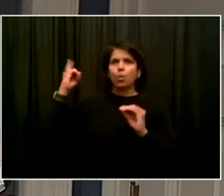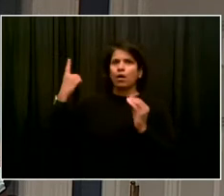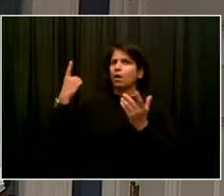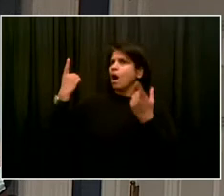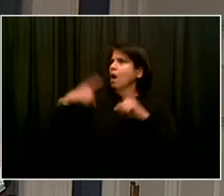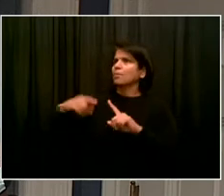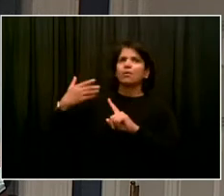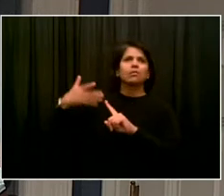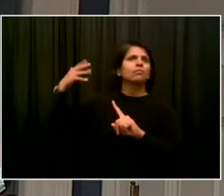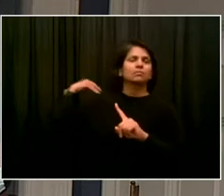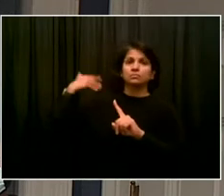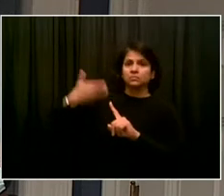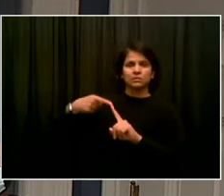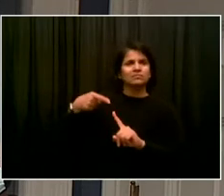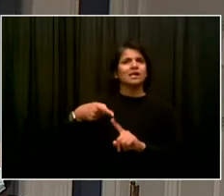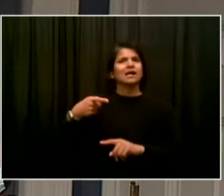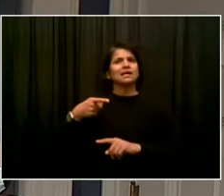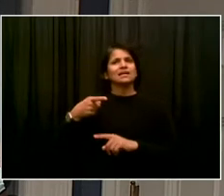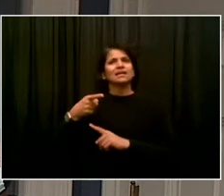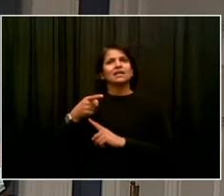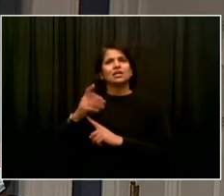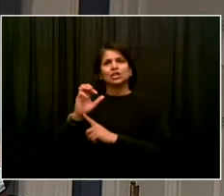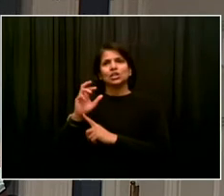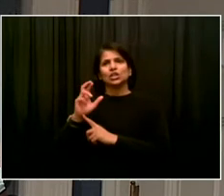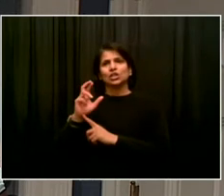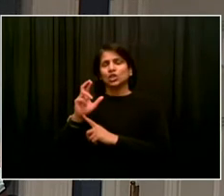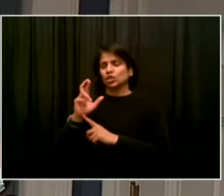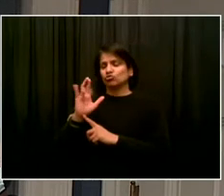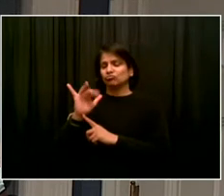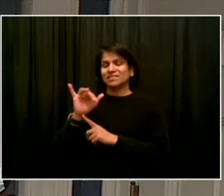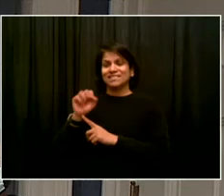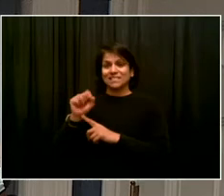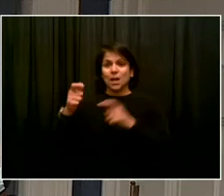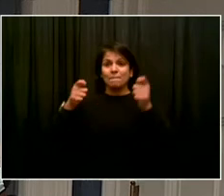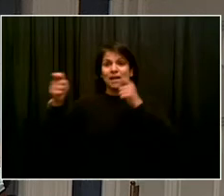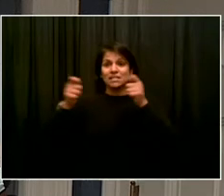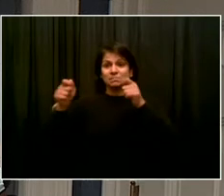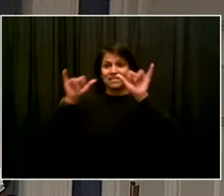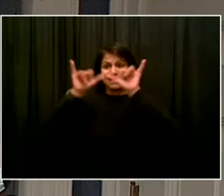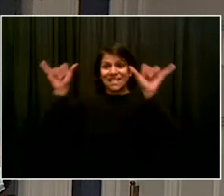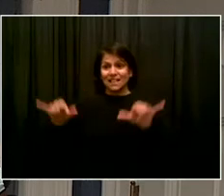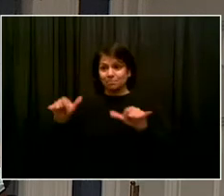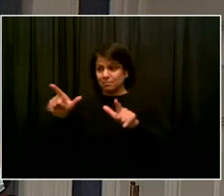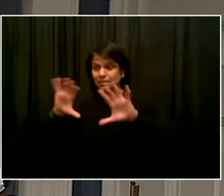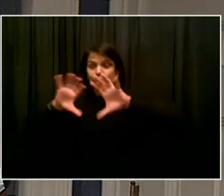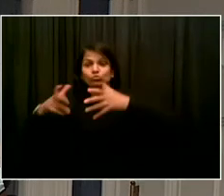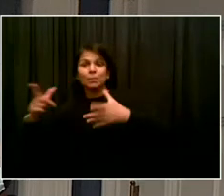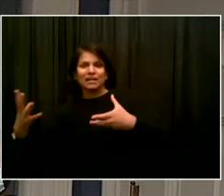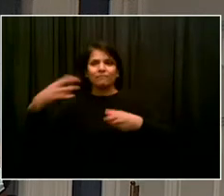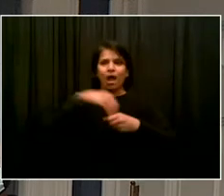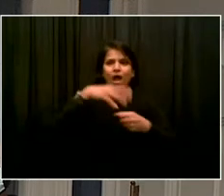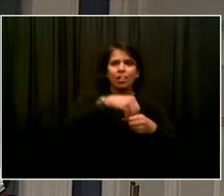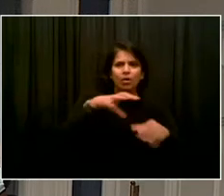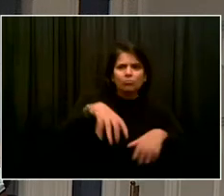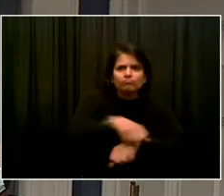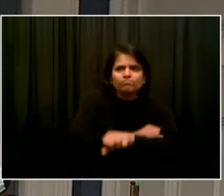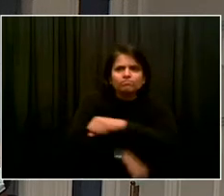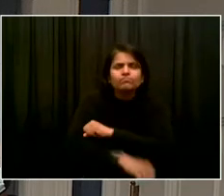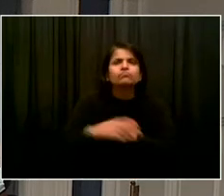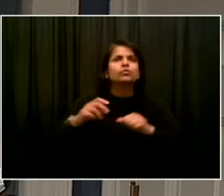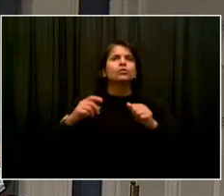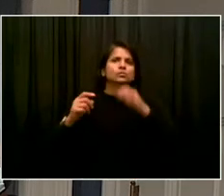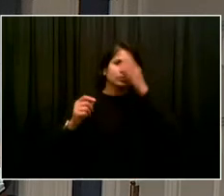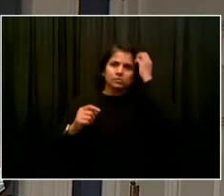Violence Movement, deep, deep involvement that day to make that joyous celebration a safe one as well. That was a